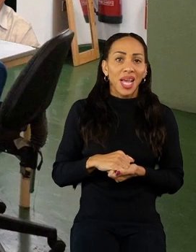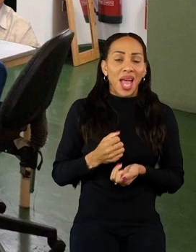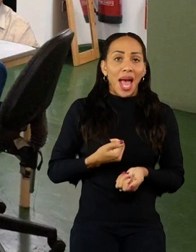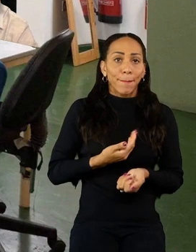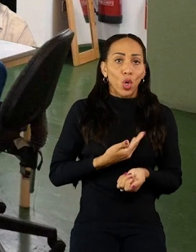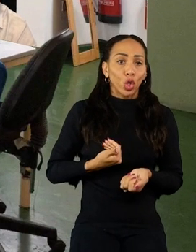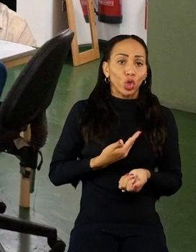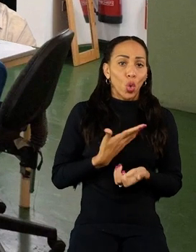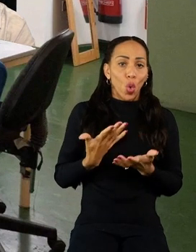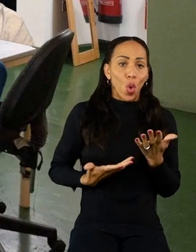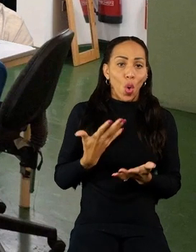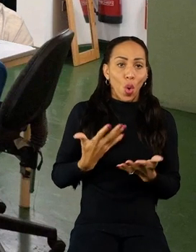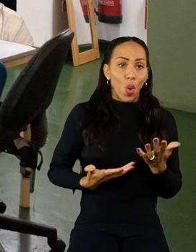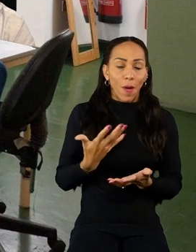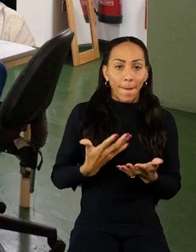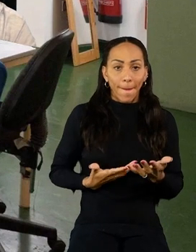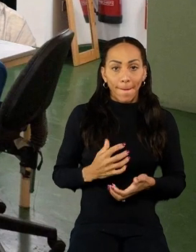We've talked slightly longer than I thought we were going to.